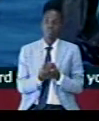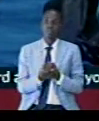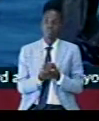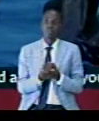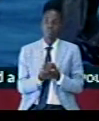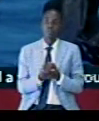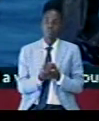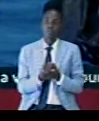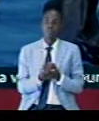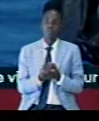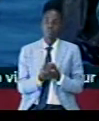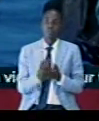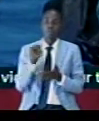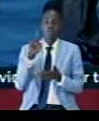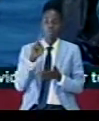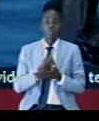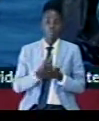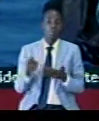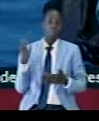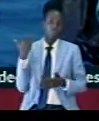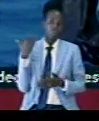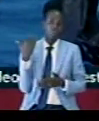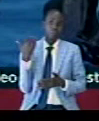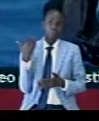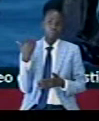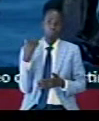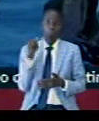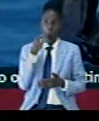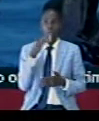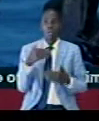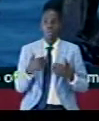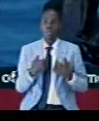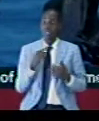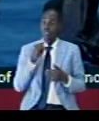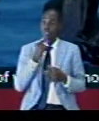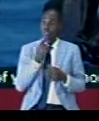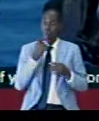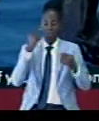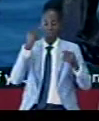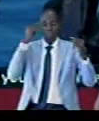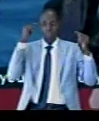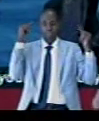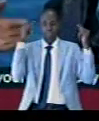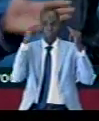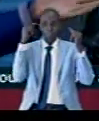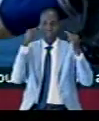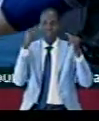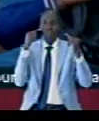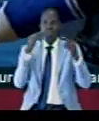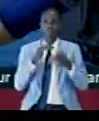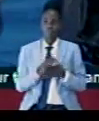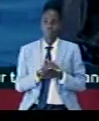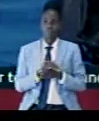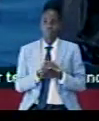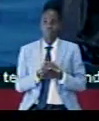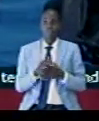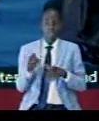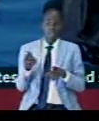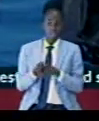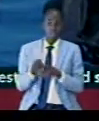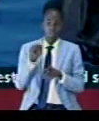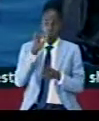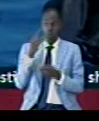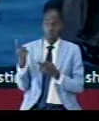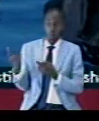A week ago, I have a severe headache. Even though as I'm coming here to